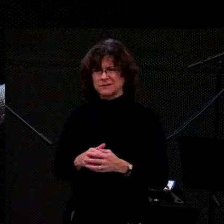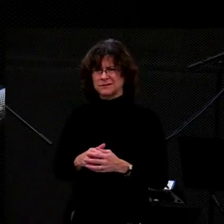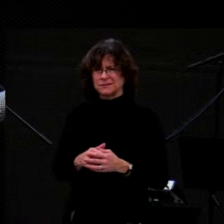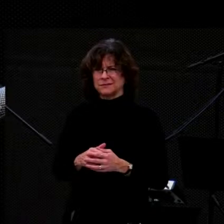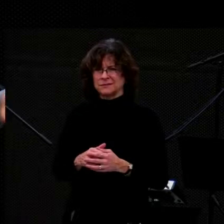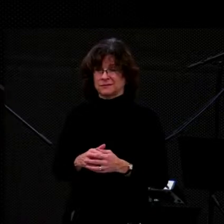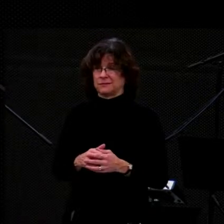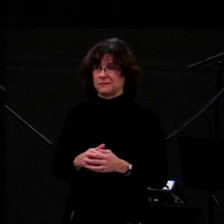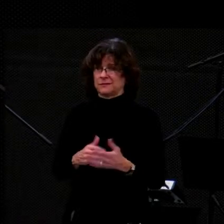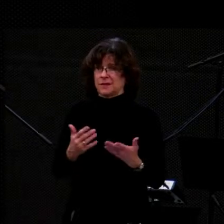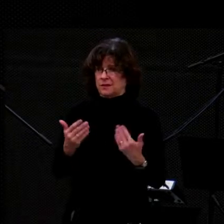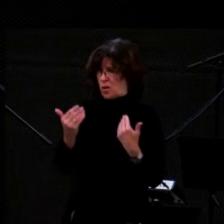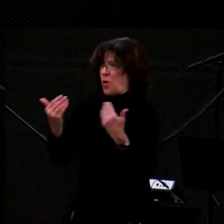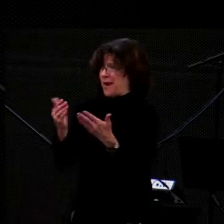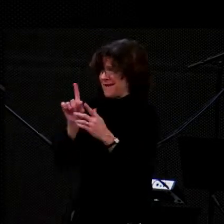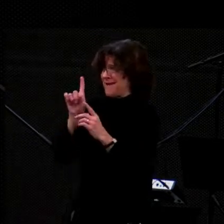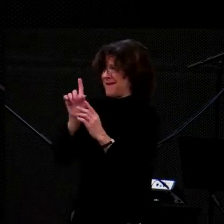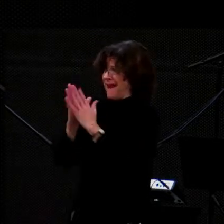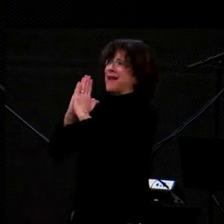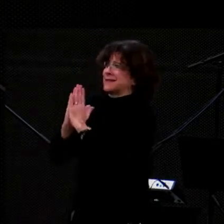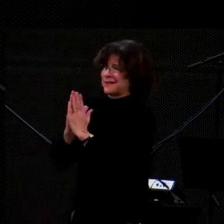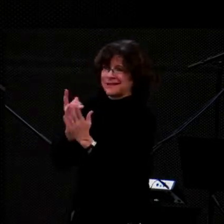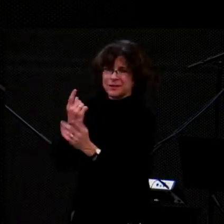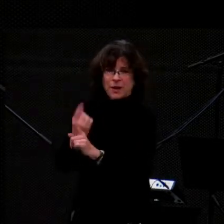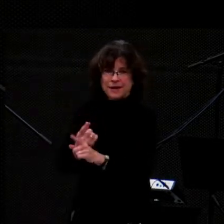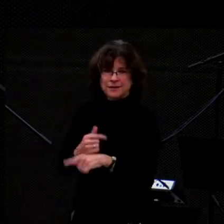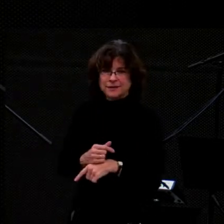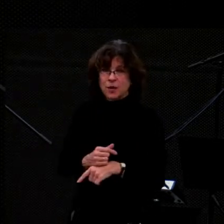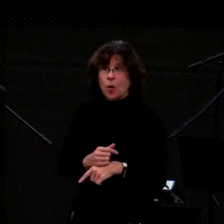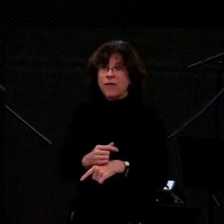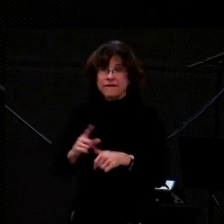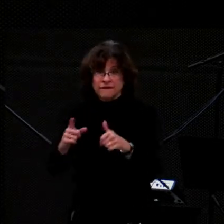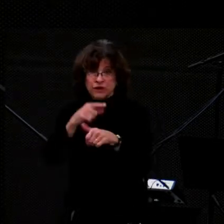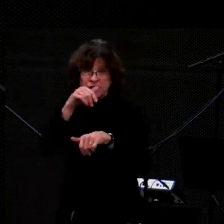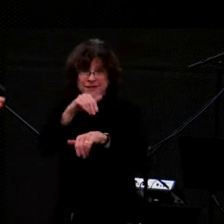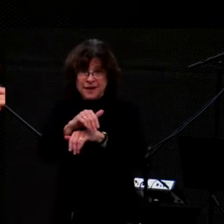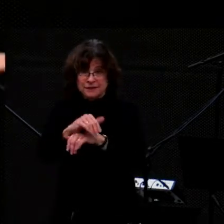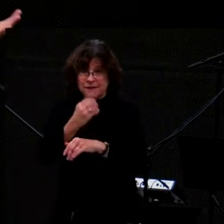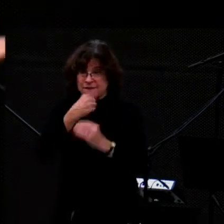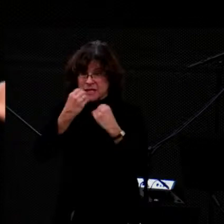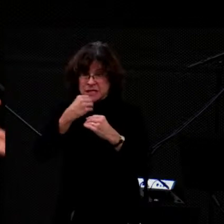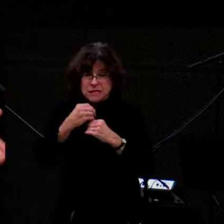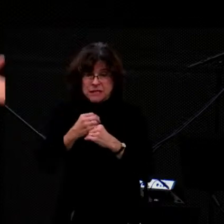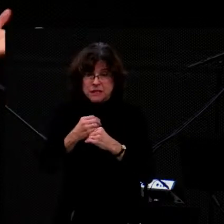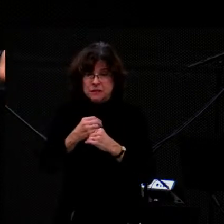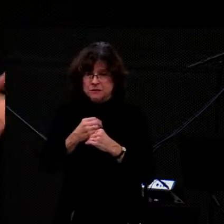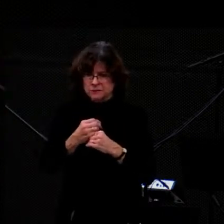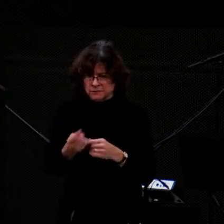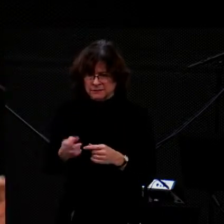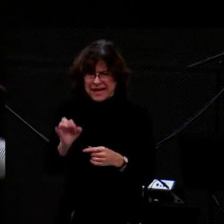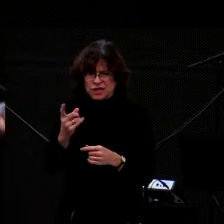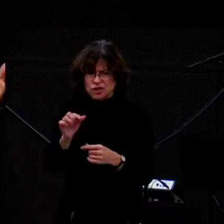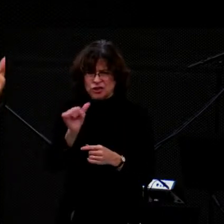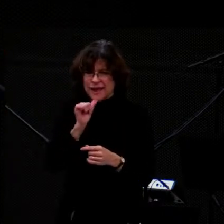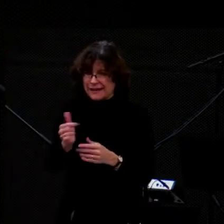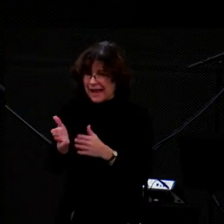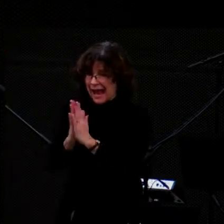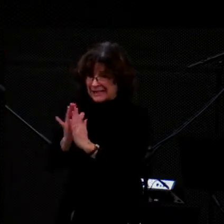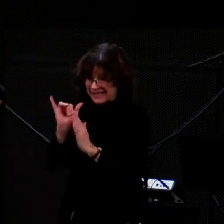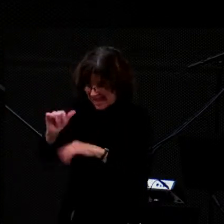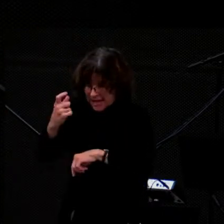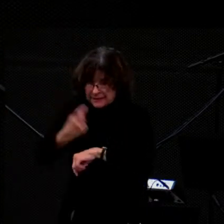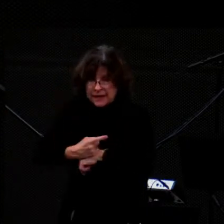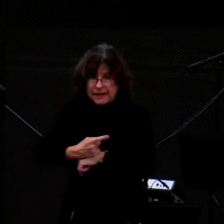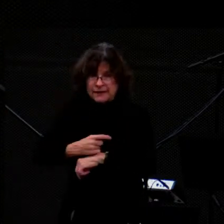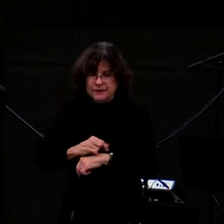Esther, why didn't you just ask, right? Or again at the feast later on that night. Esther, why didn't you just ask him in that moment to save